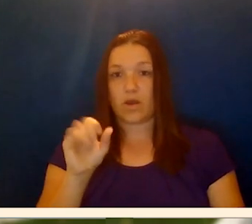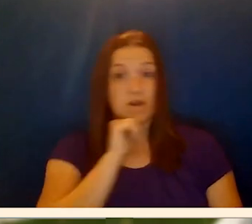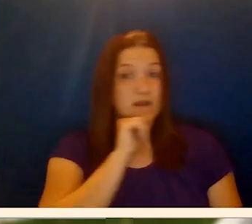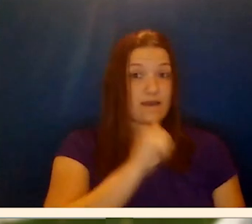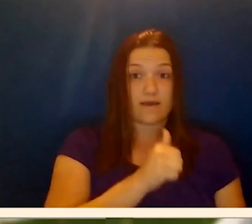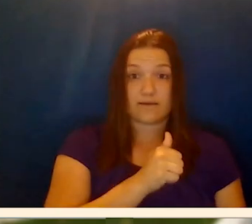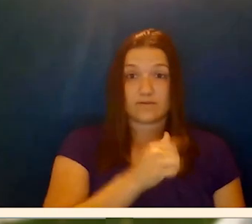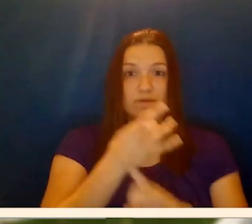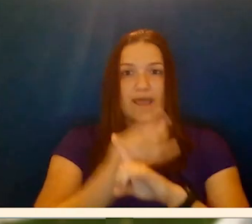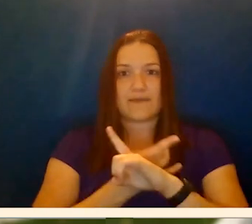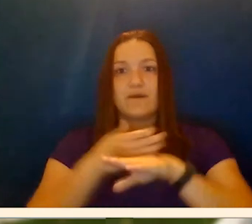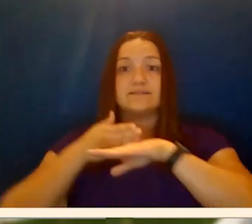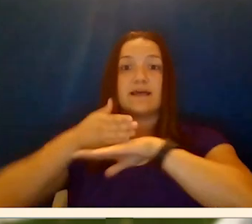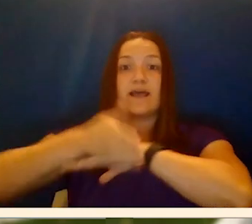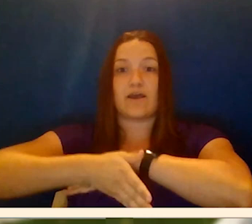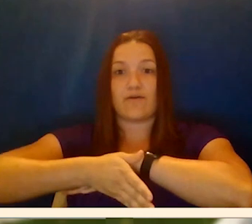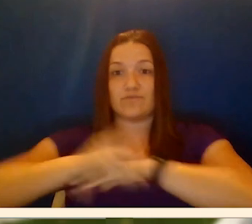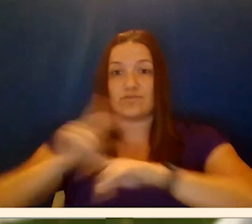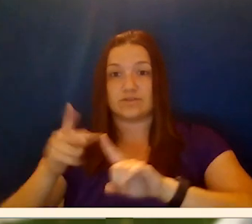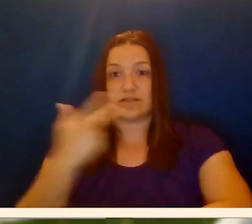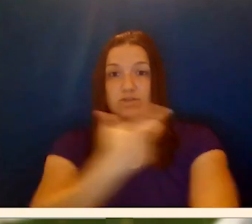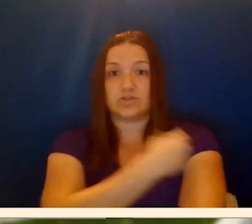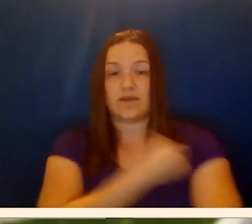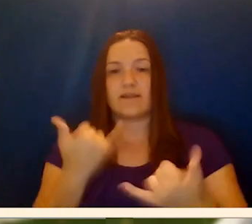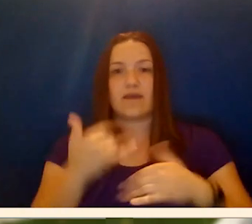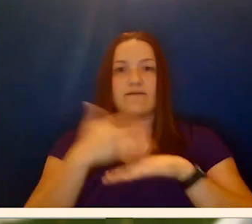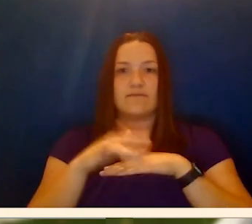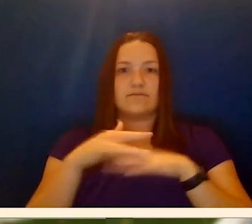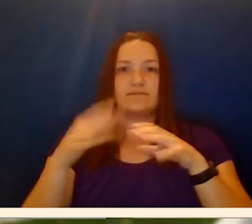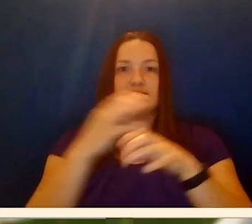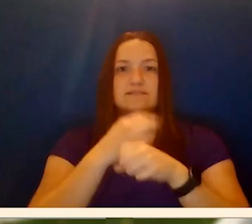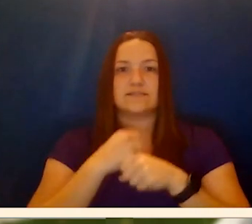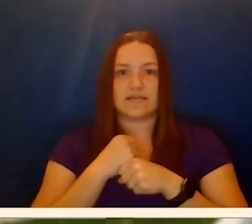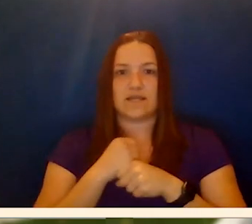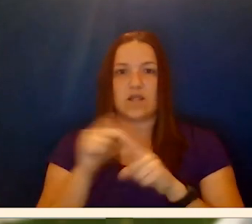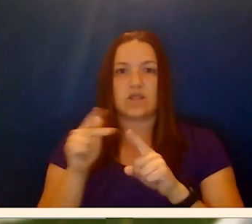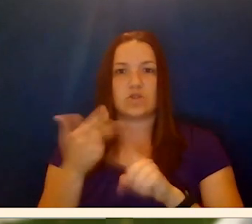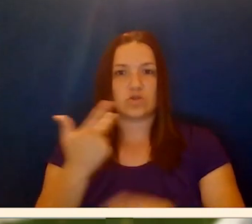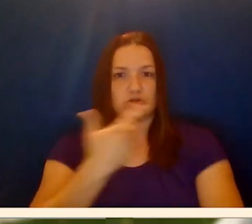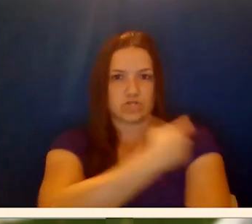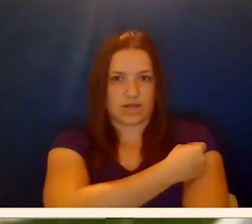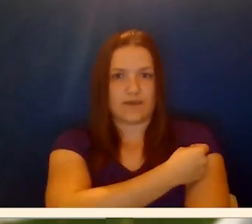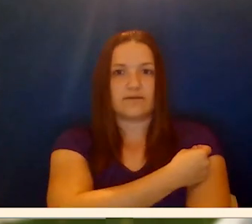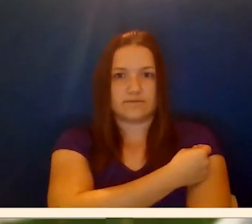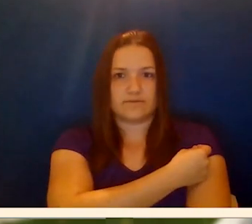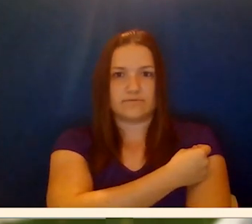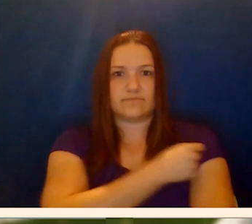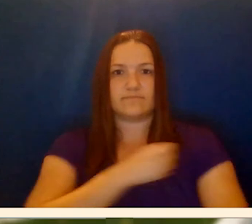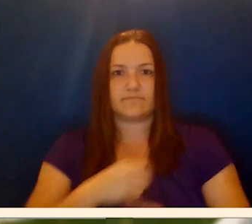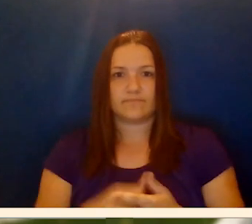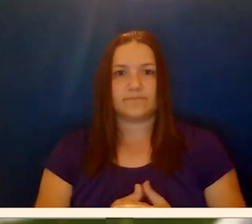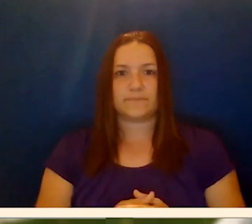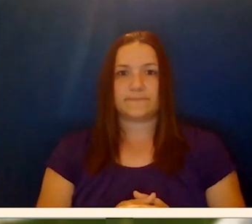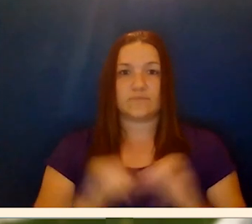is now eligible to receive that booster shot, that third dose. So all of us that got vaccinated